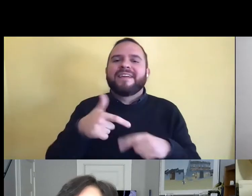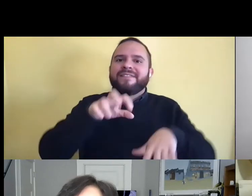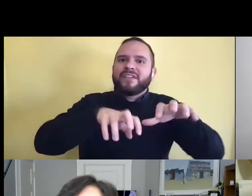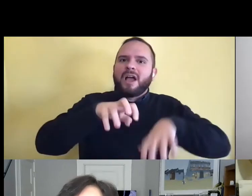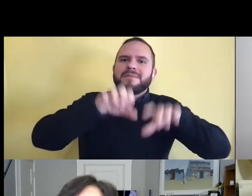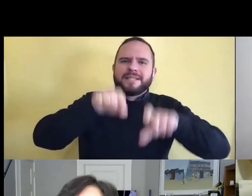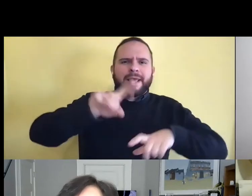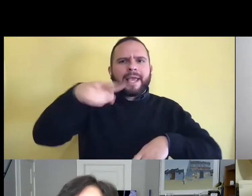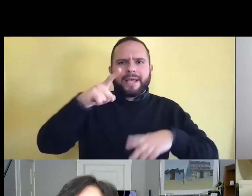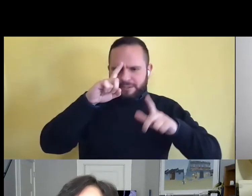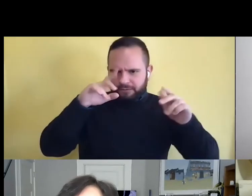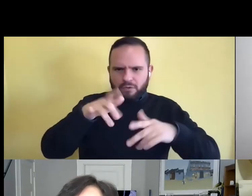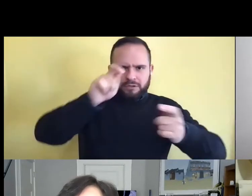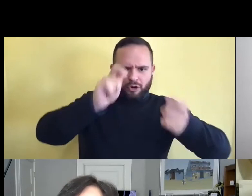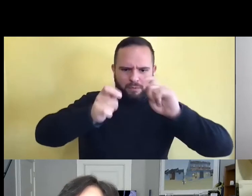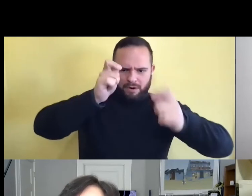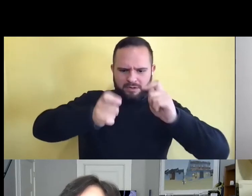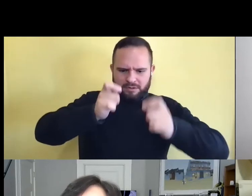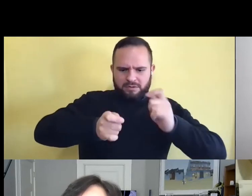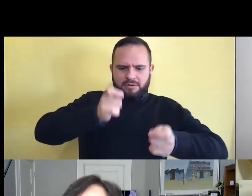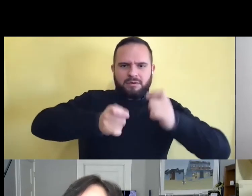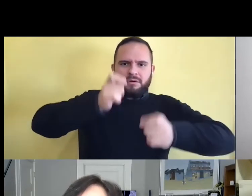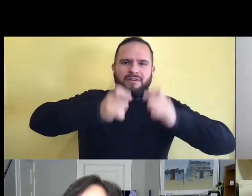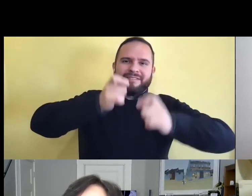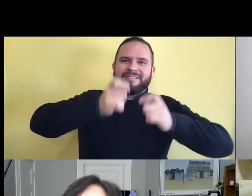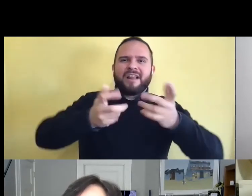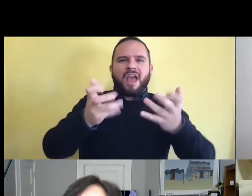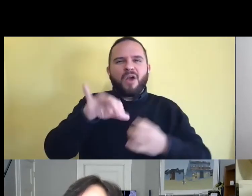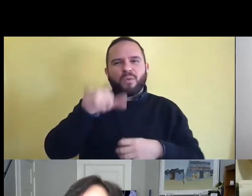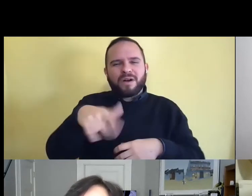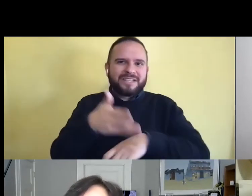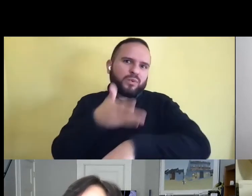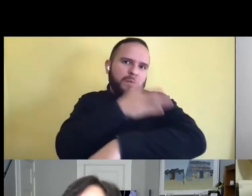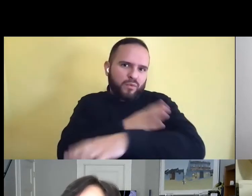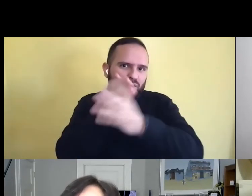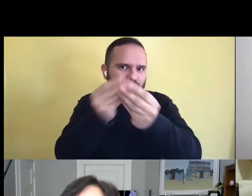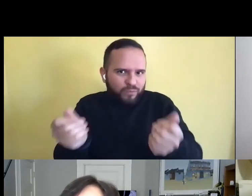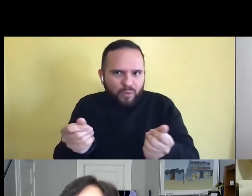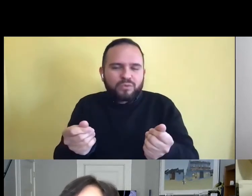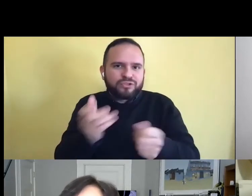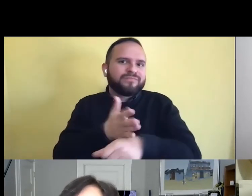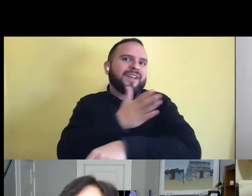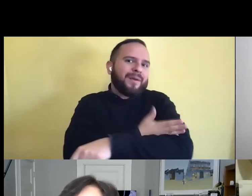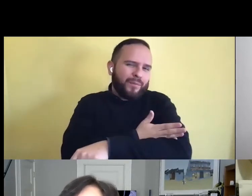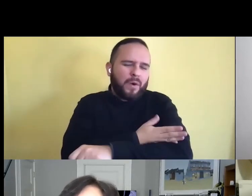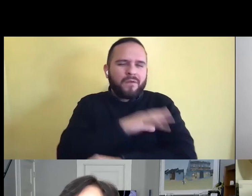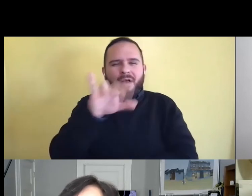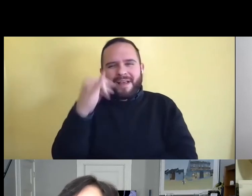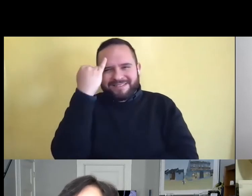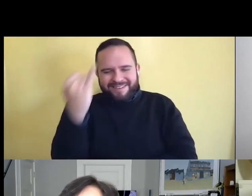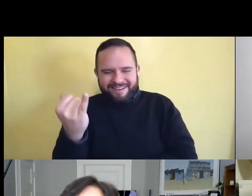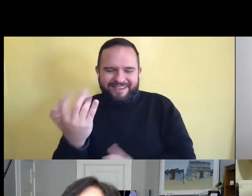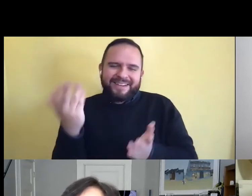that that data set improves and that solution improves. And so I just say that to say that really the focus is